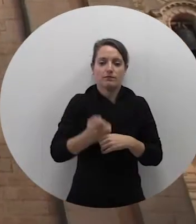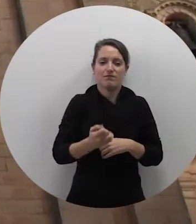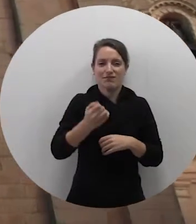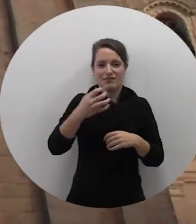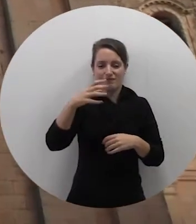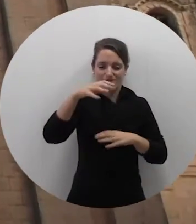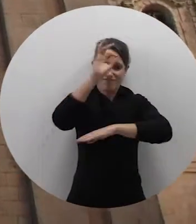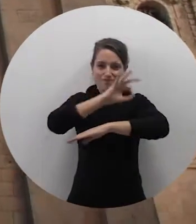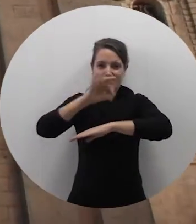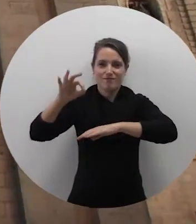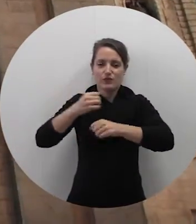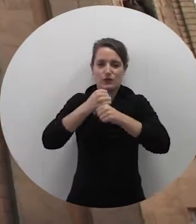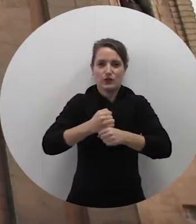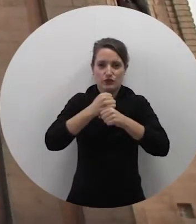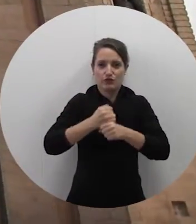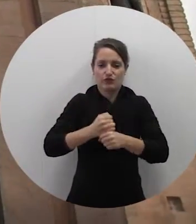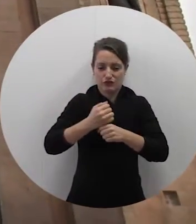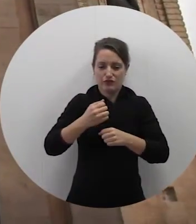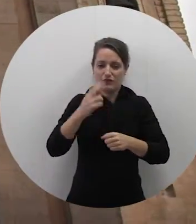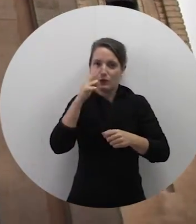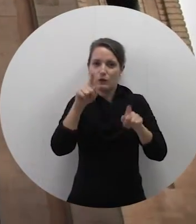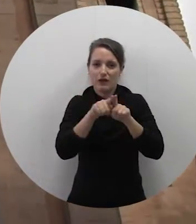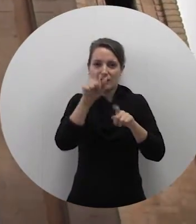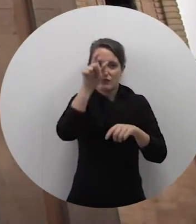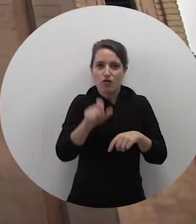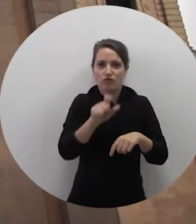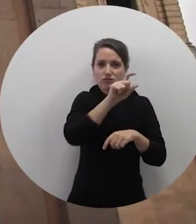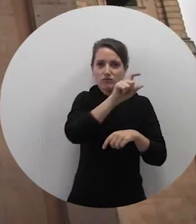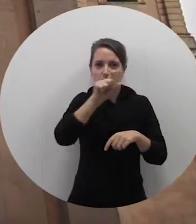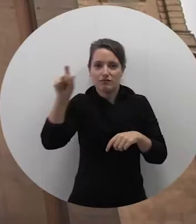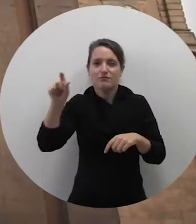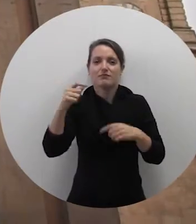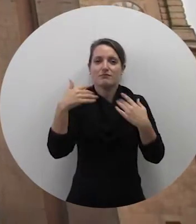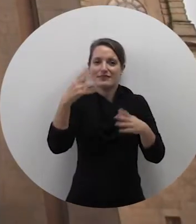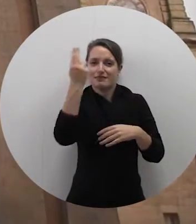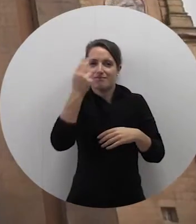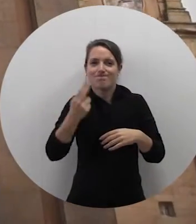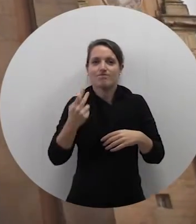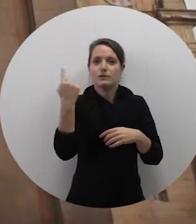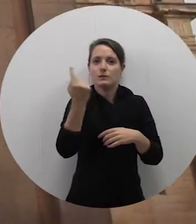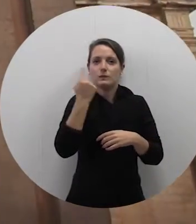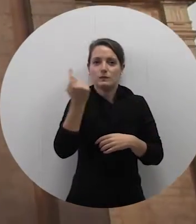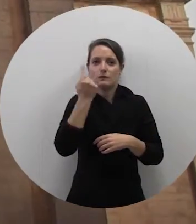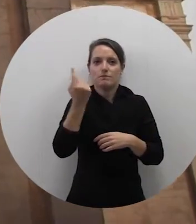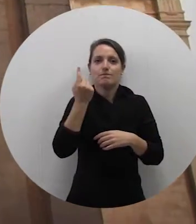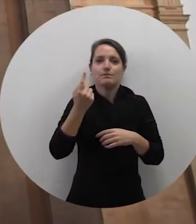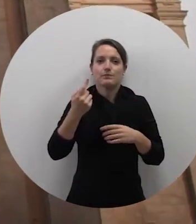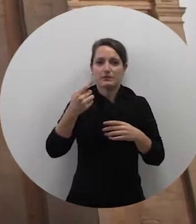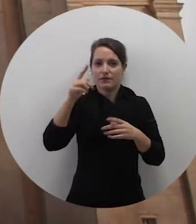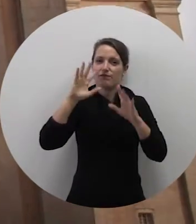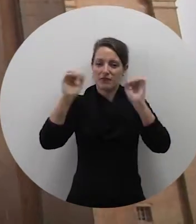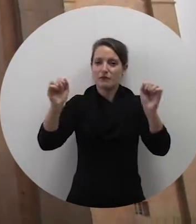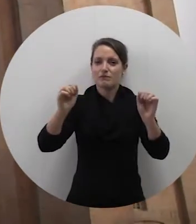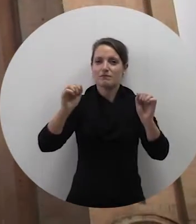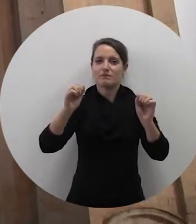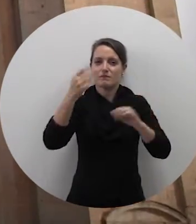laid in 1669. Architectural plans for this church, in the shape of a Latin cross, began